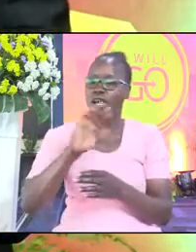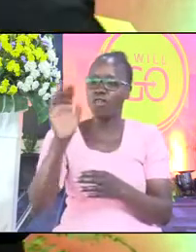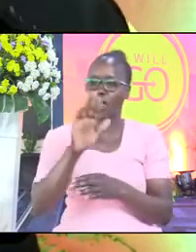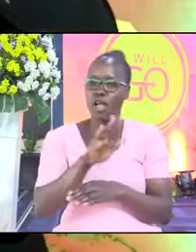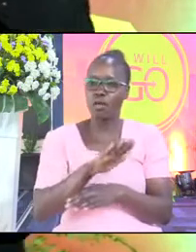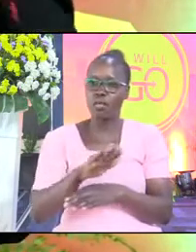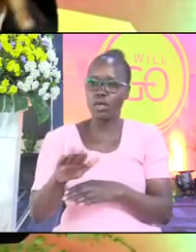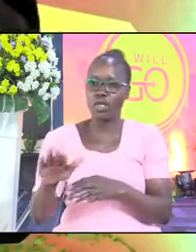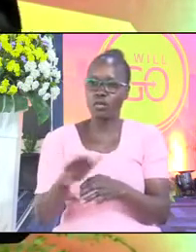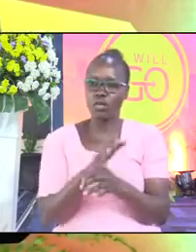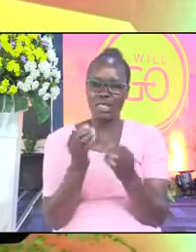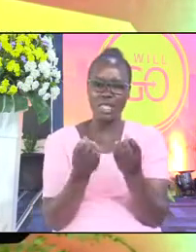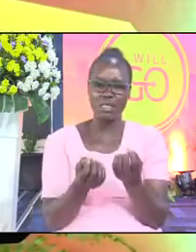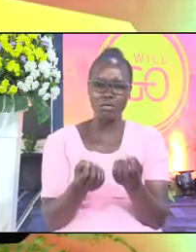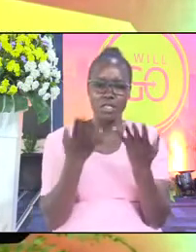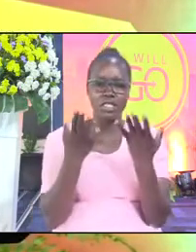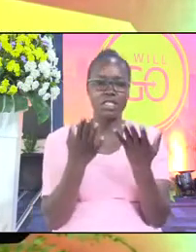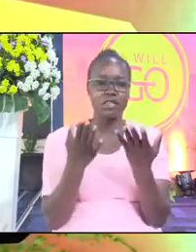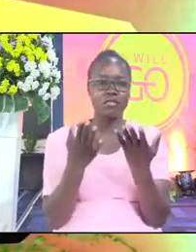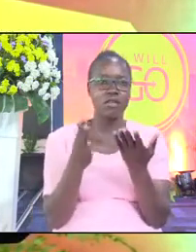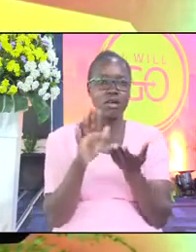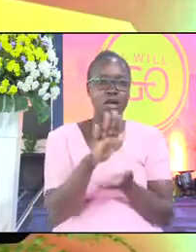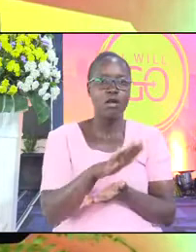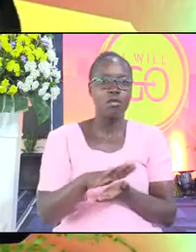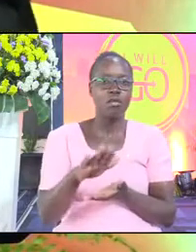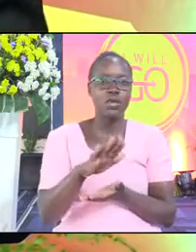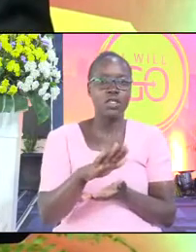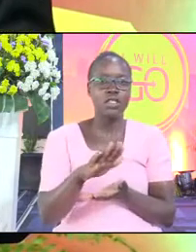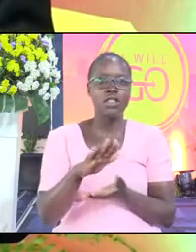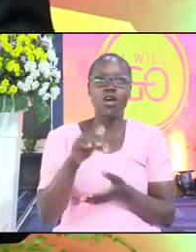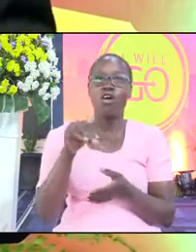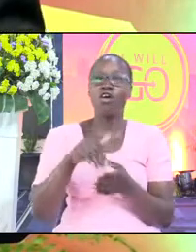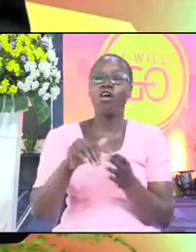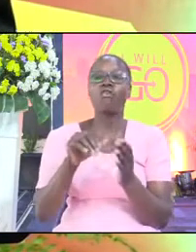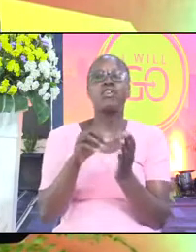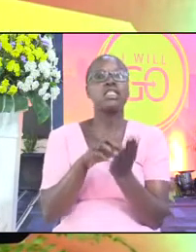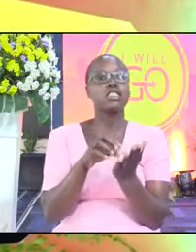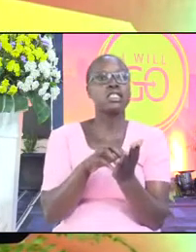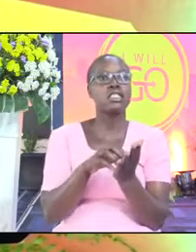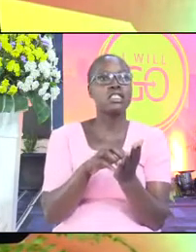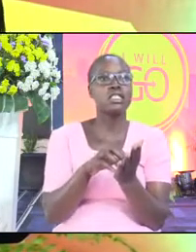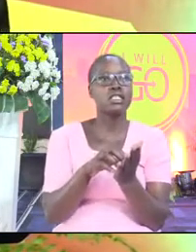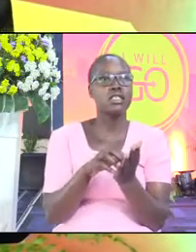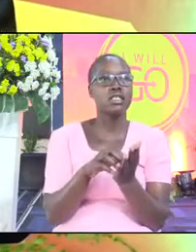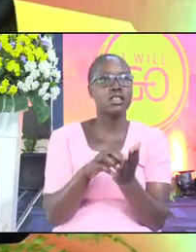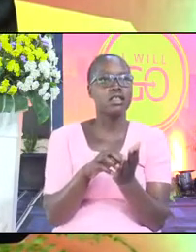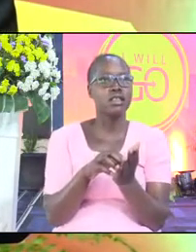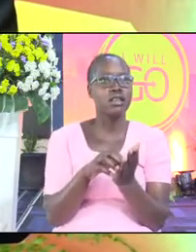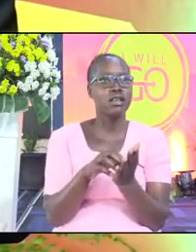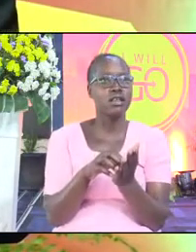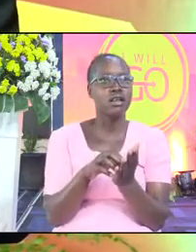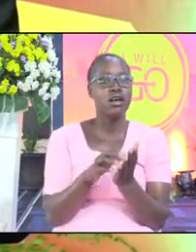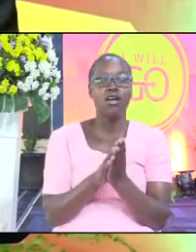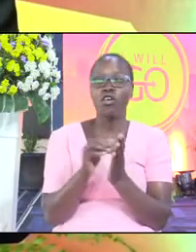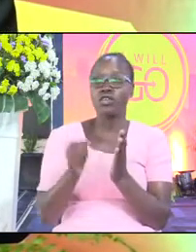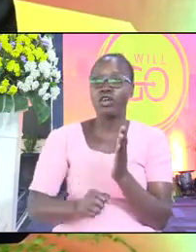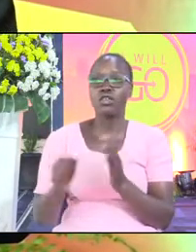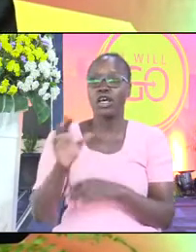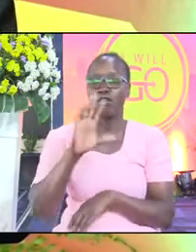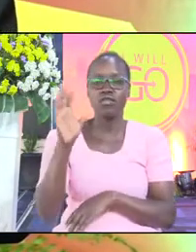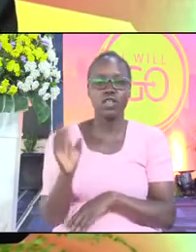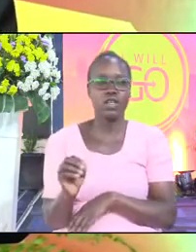that it's the most expensive piece of real estate. It's the Wall Street of South